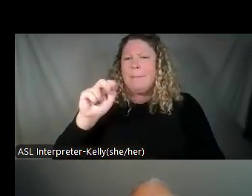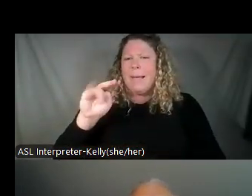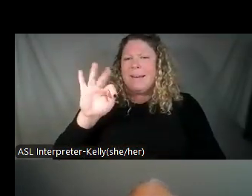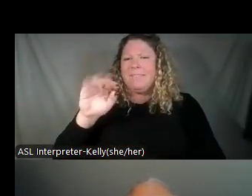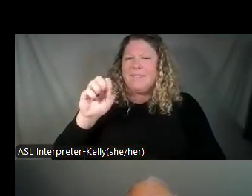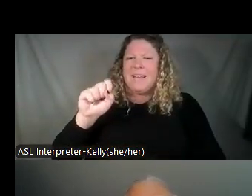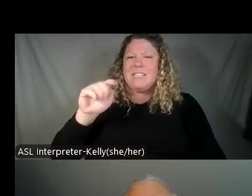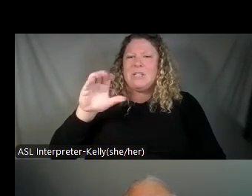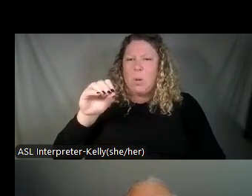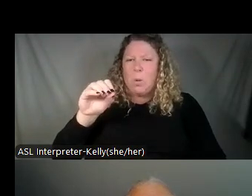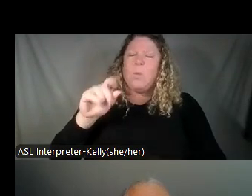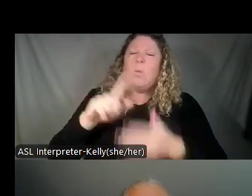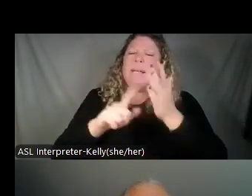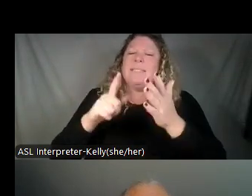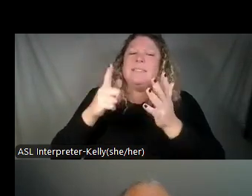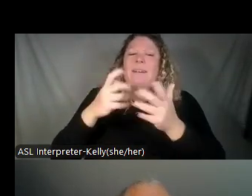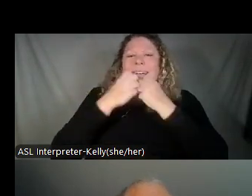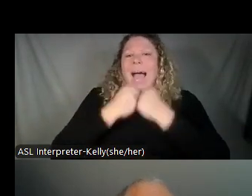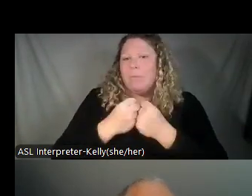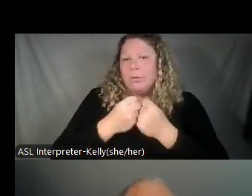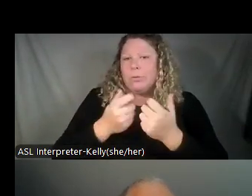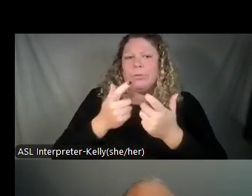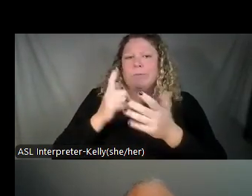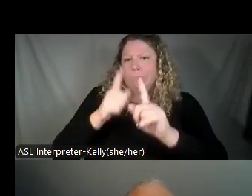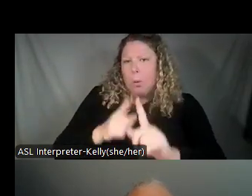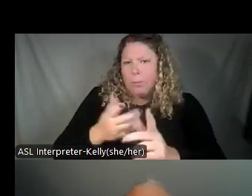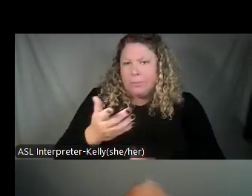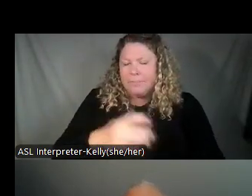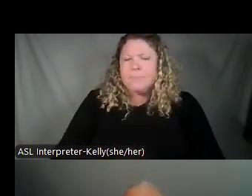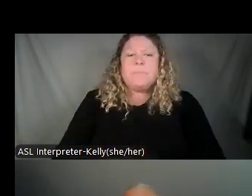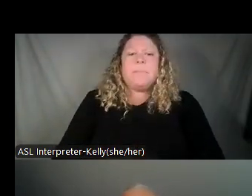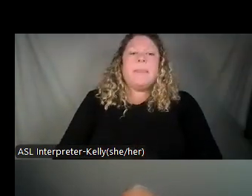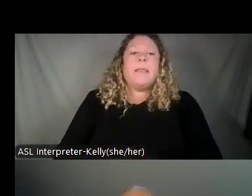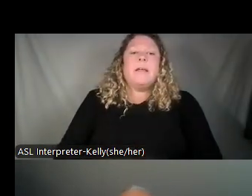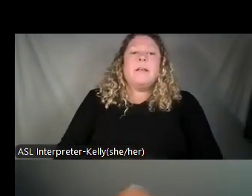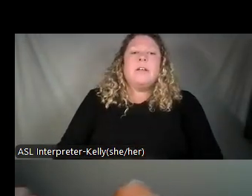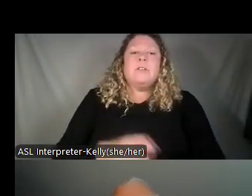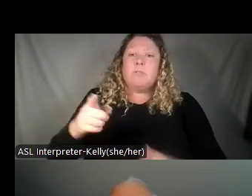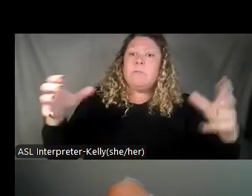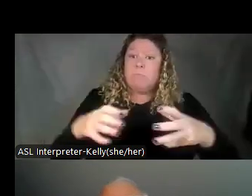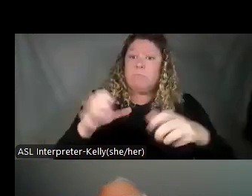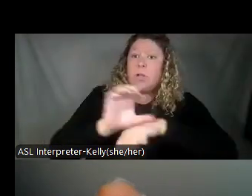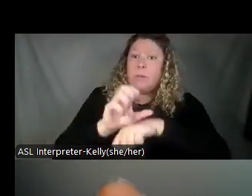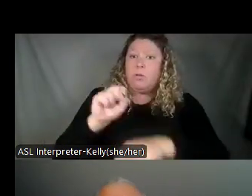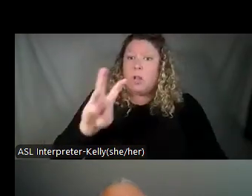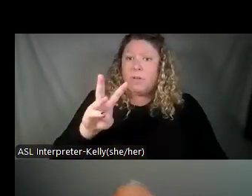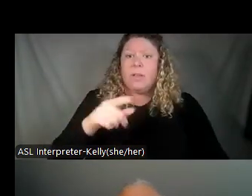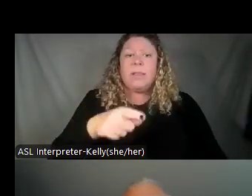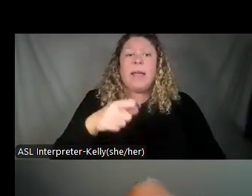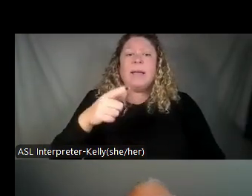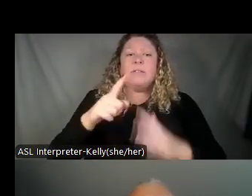values that are needed. Now, one of the things that's interesting here is that they came in with the term lightweight